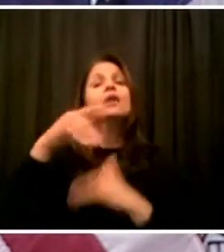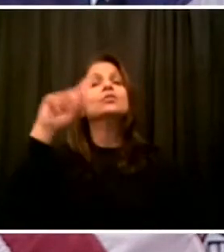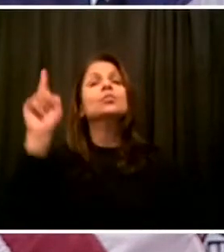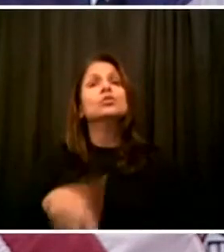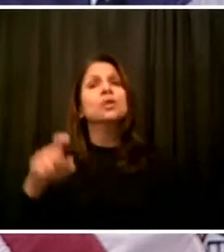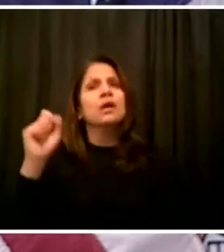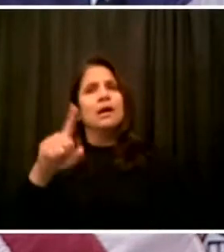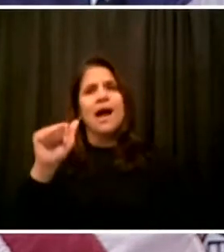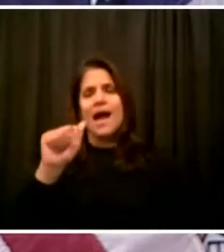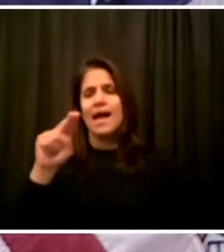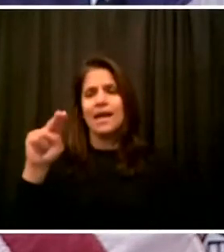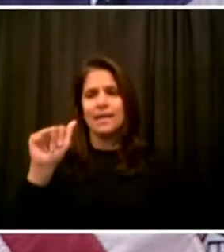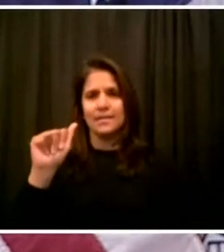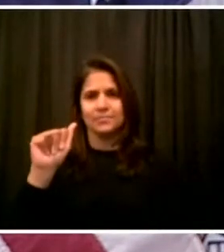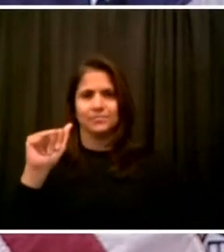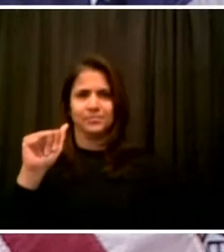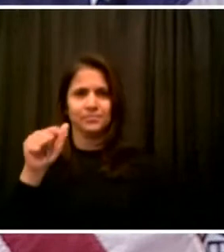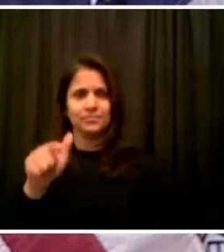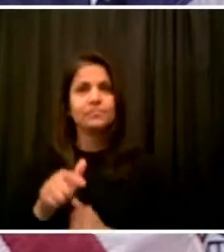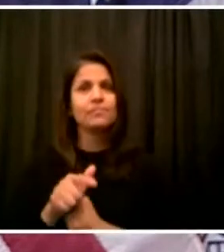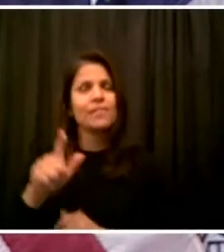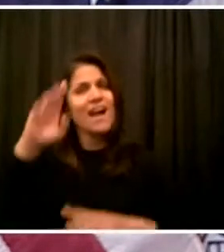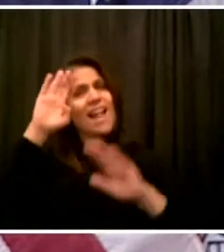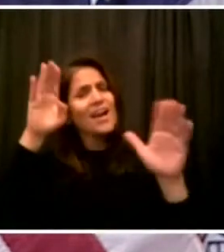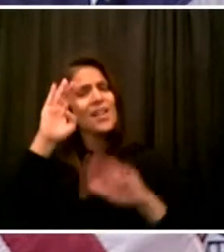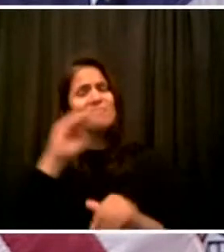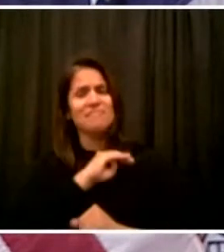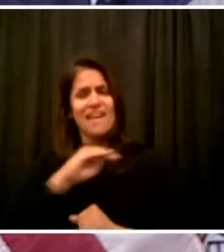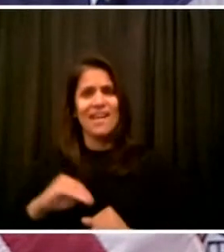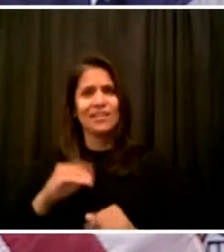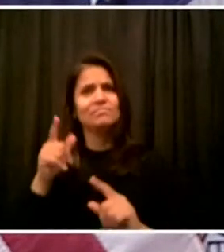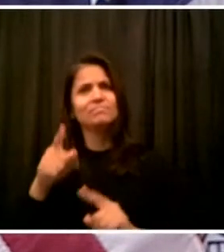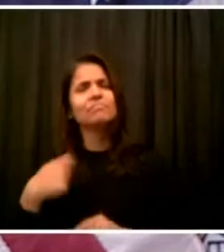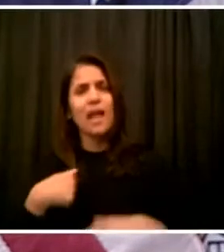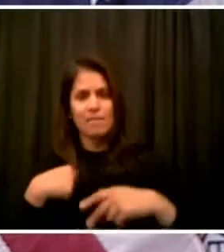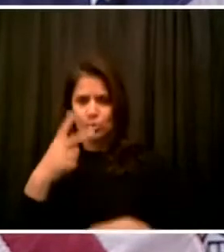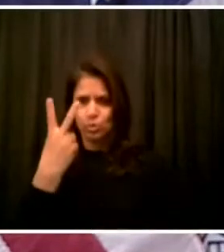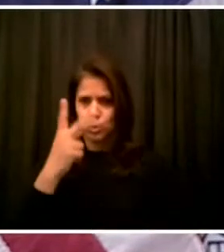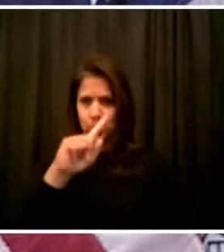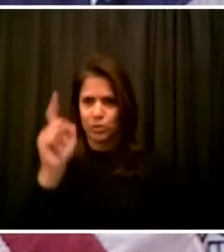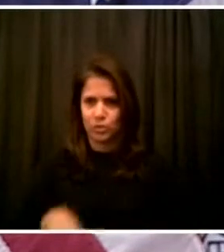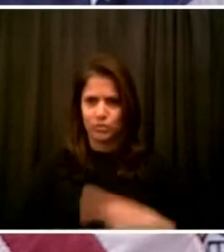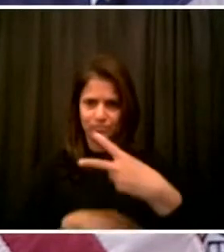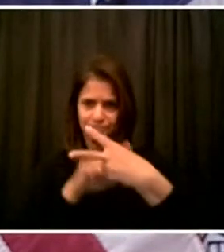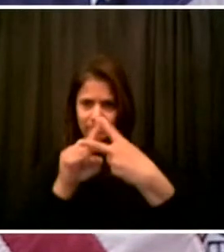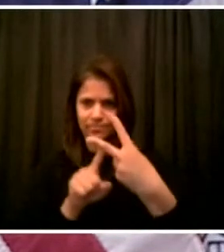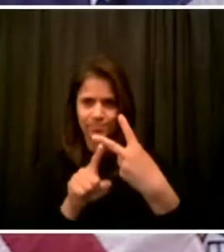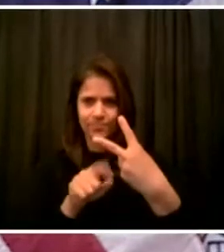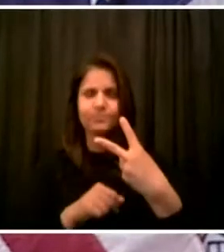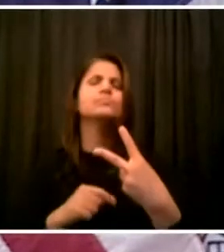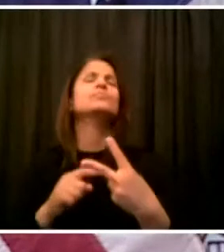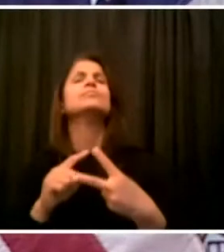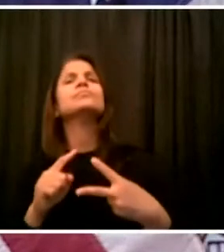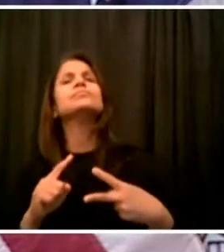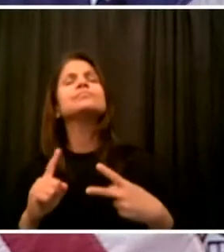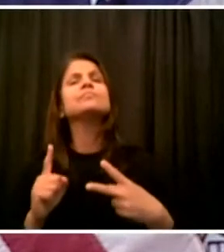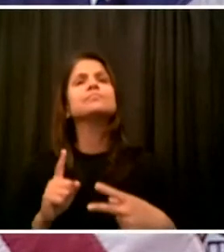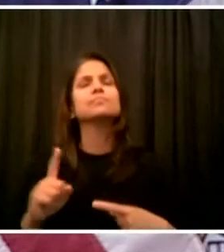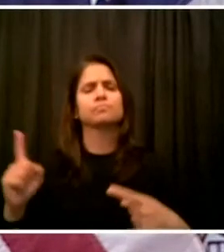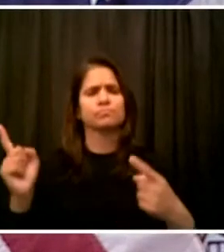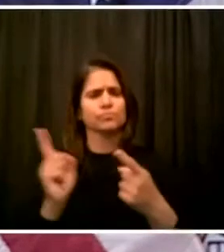questions about the comments reportedly made by the health commissioner. First, I wanted to read you a tweet